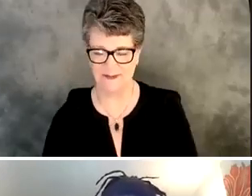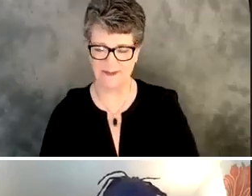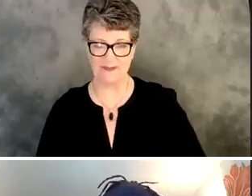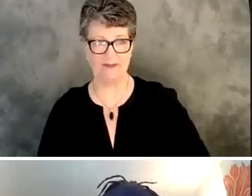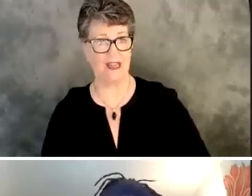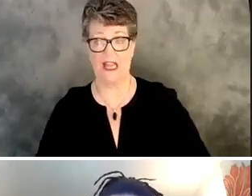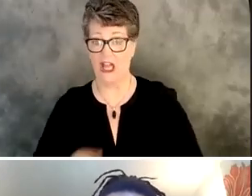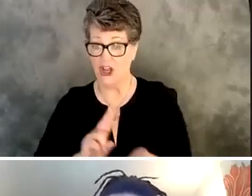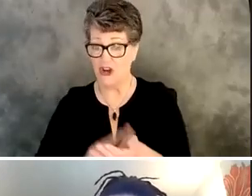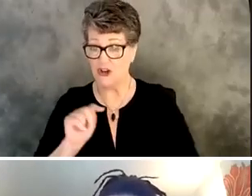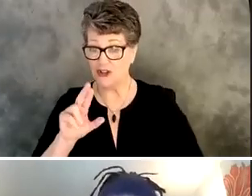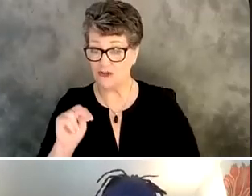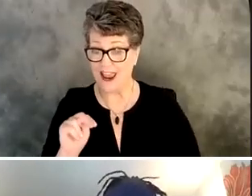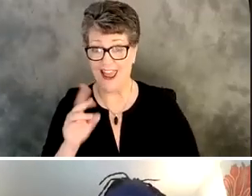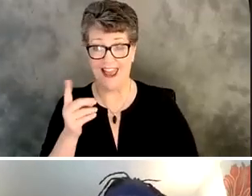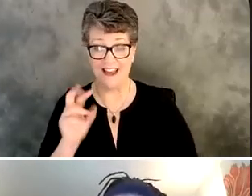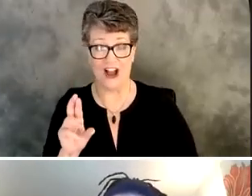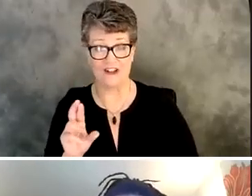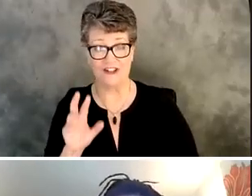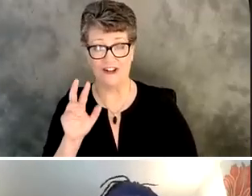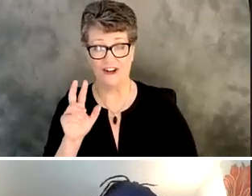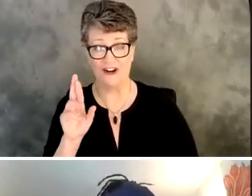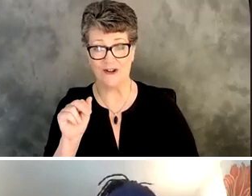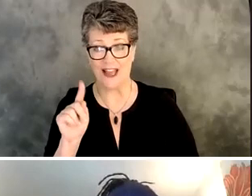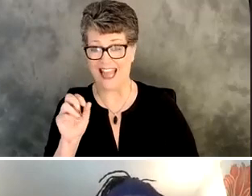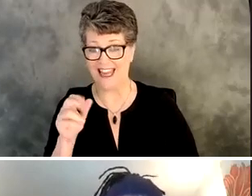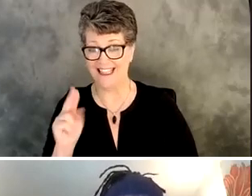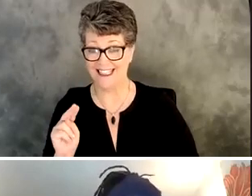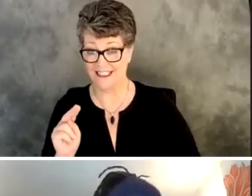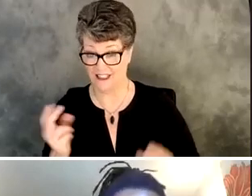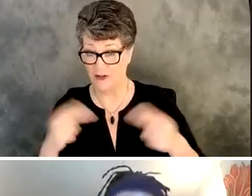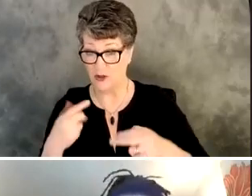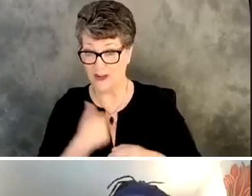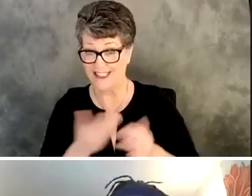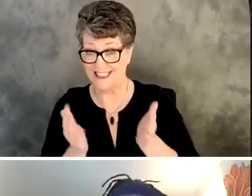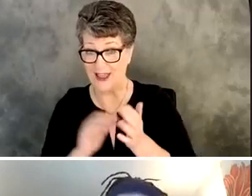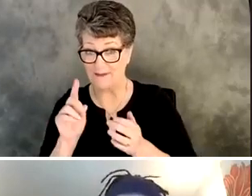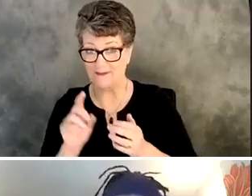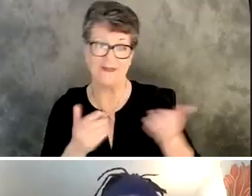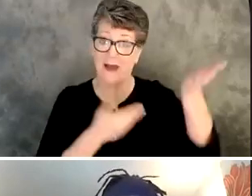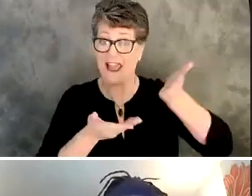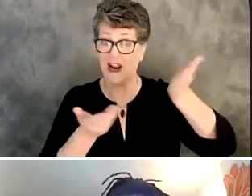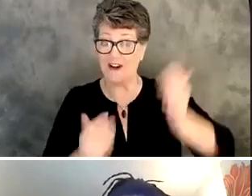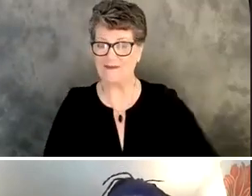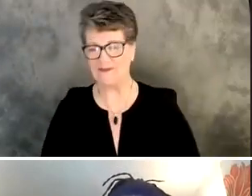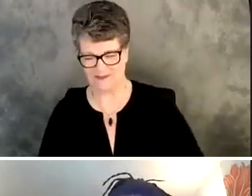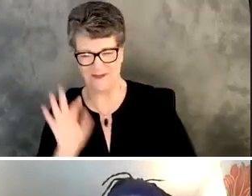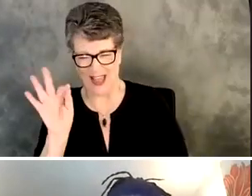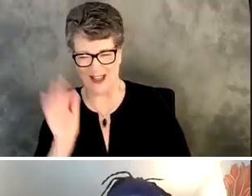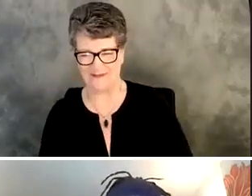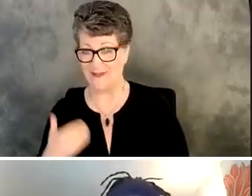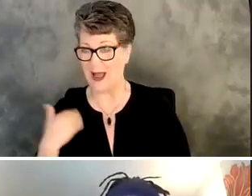Nurse Tran and Dr. Tanniston, have you been able to rejoin us? I'm here. All right. I'm